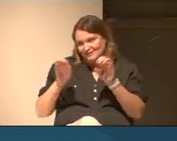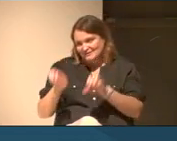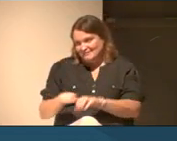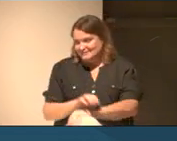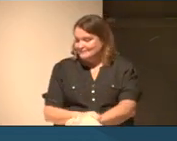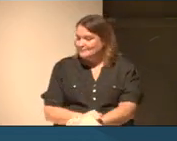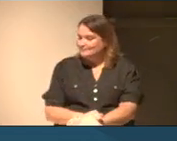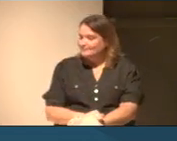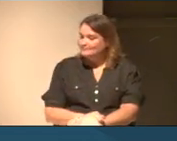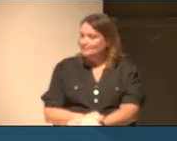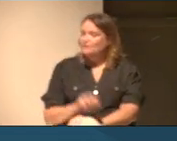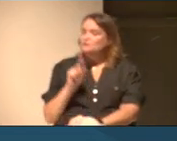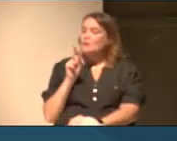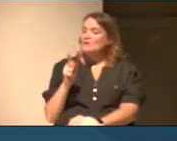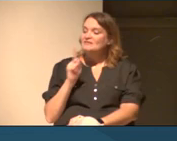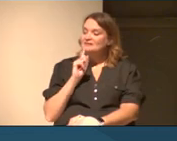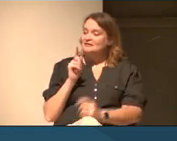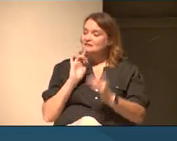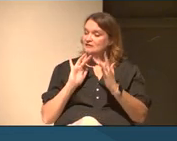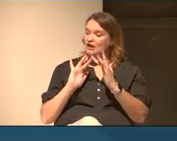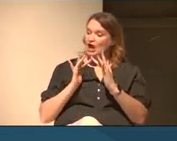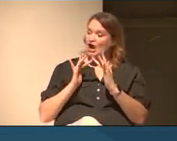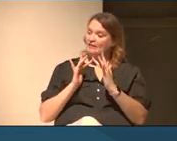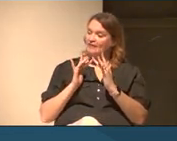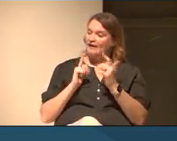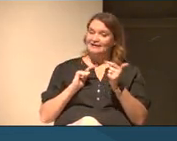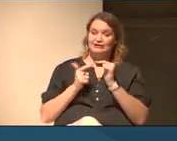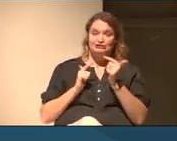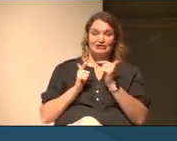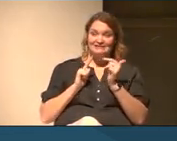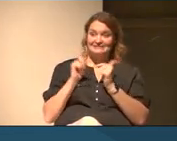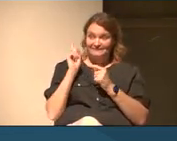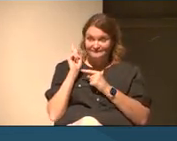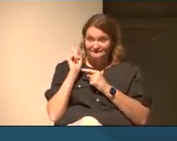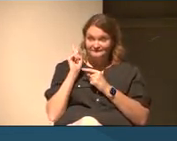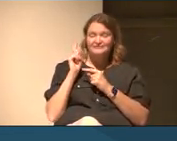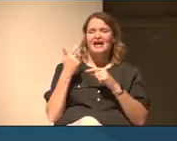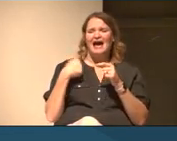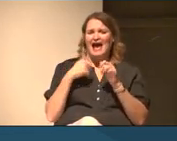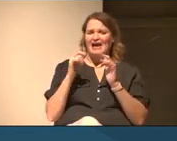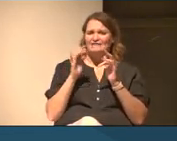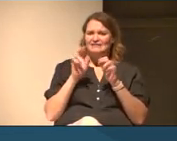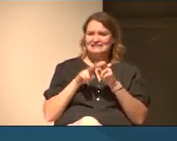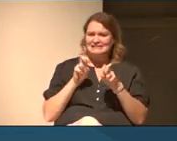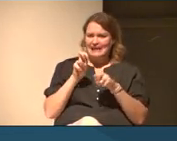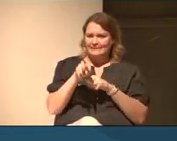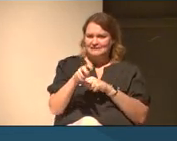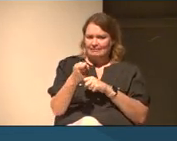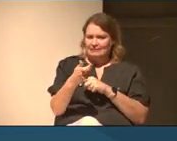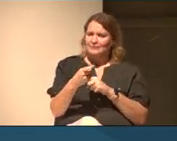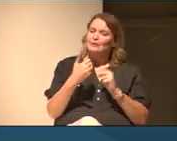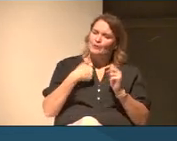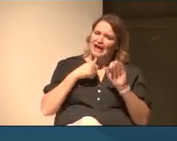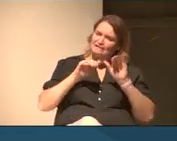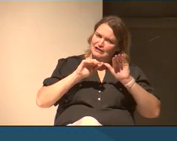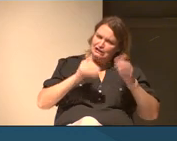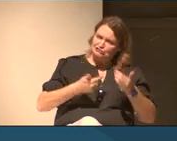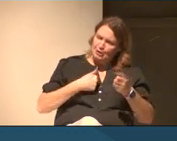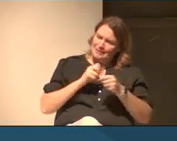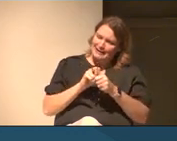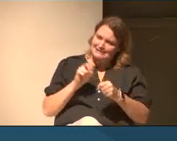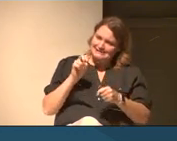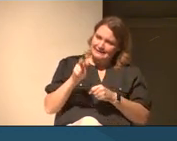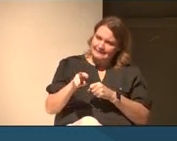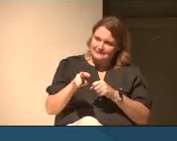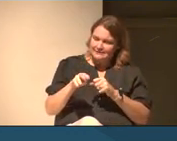Okay, so this is the online interactive. I've skipped ahead a little bit. There's an introduction scene, but I've skipped past that, just so you can